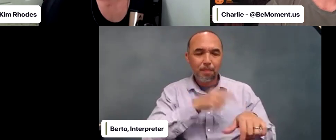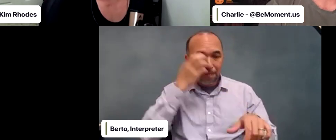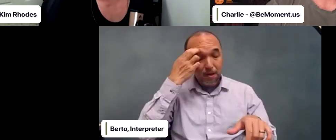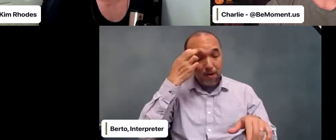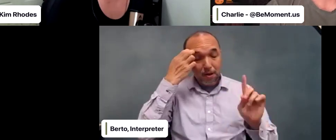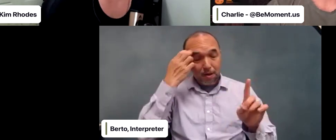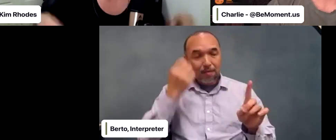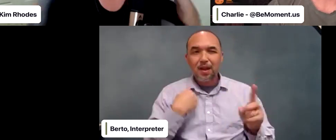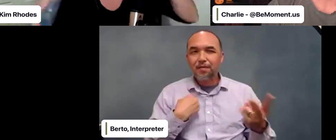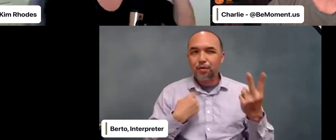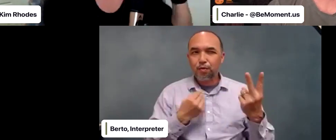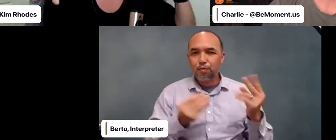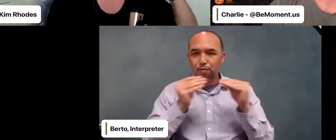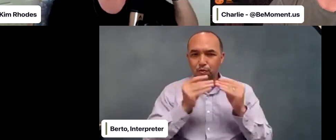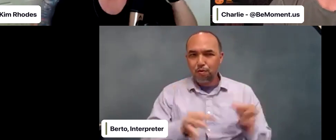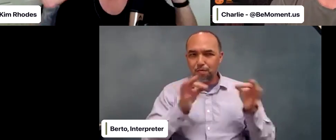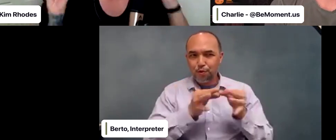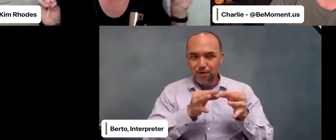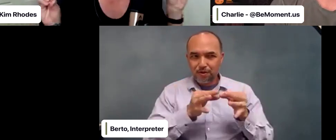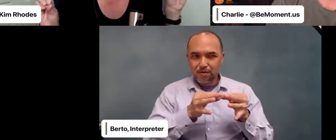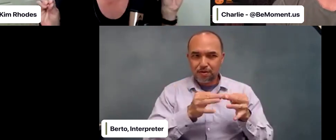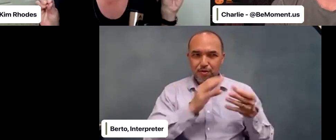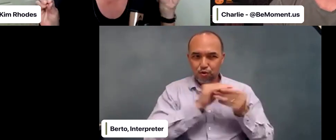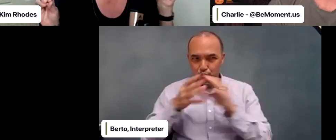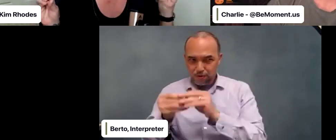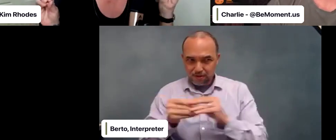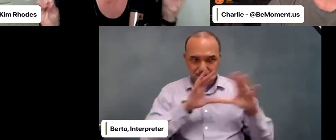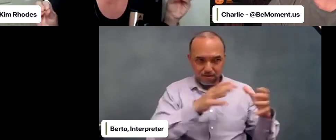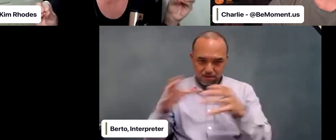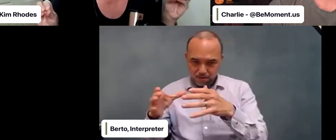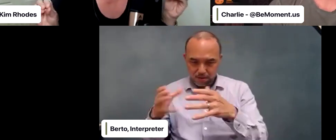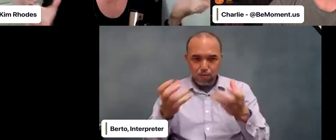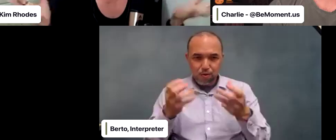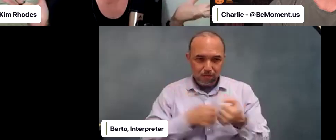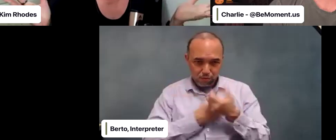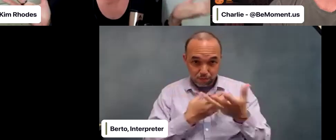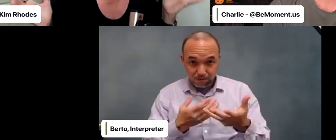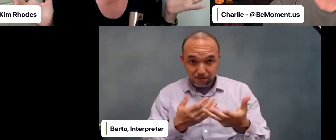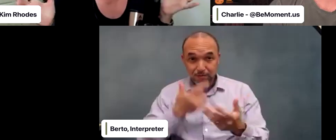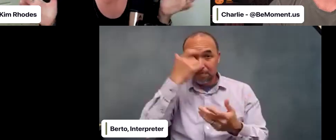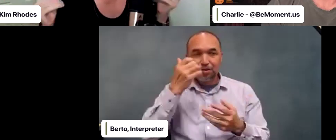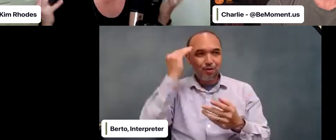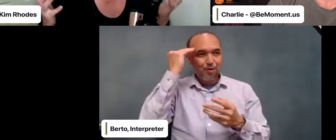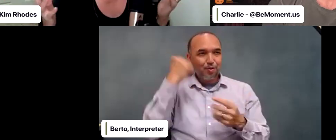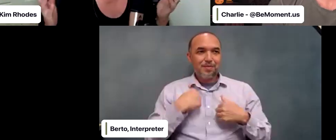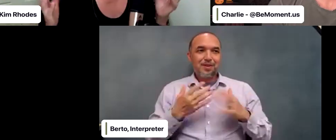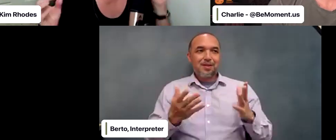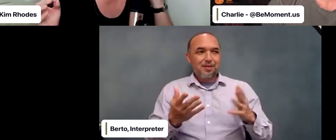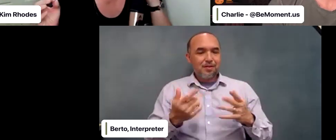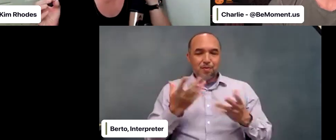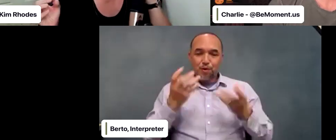I've got two more important chunks that I want to hit, because of course, you know me, this is a teachable moment. So I want